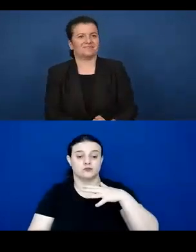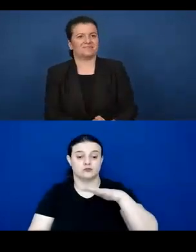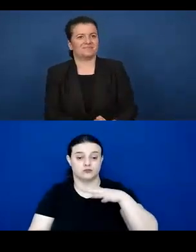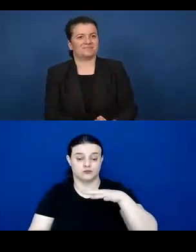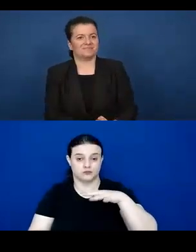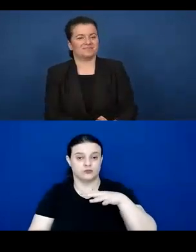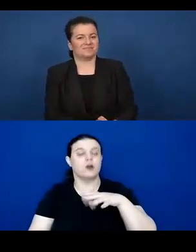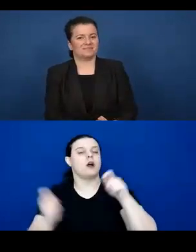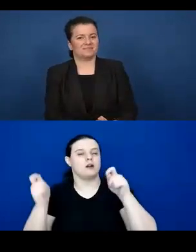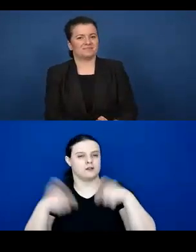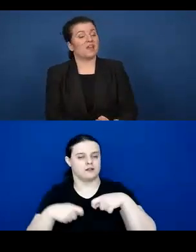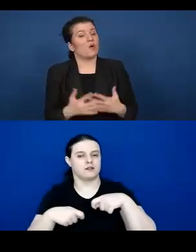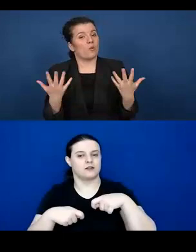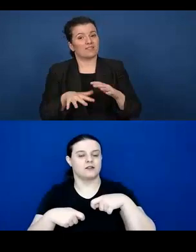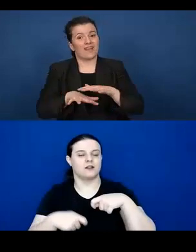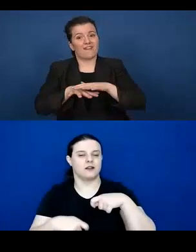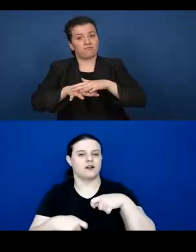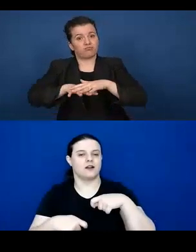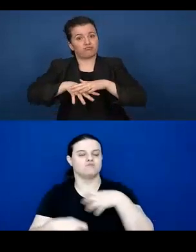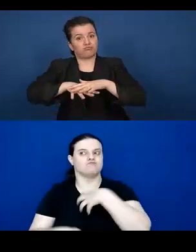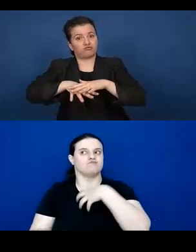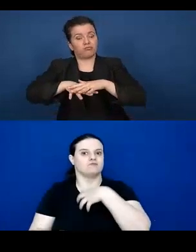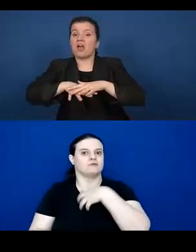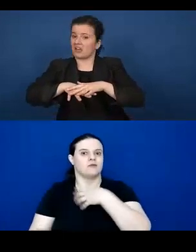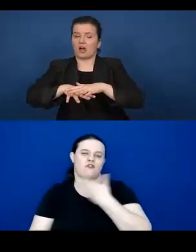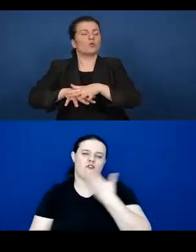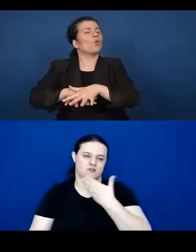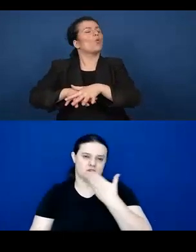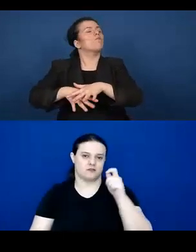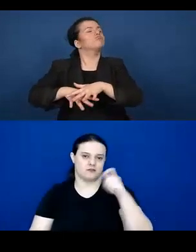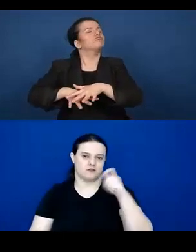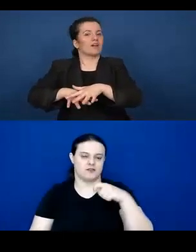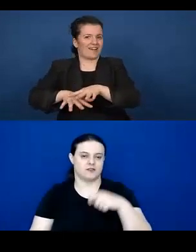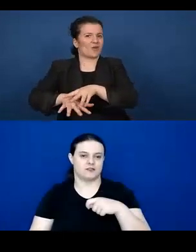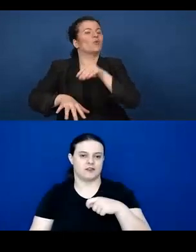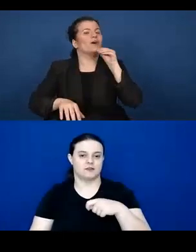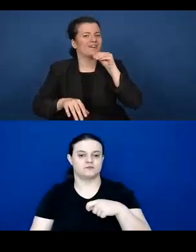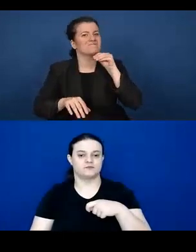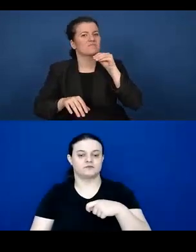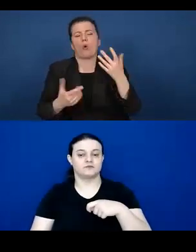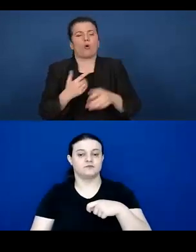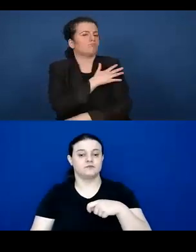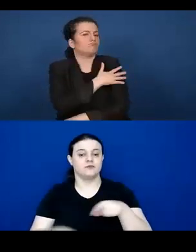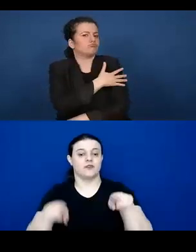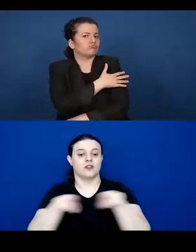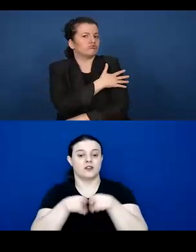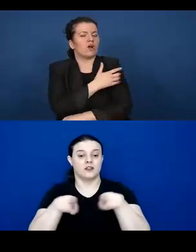very important that vibrations are easily felt. they are also easily presented.